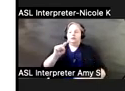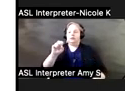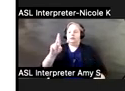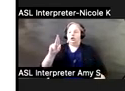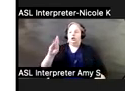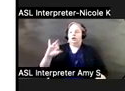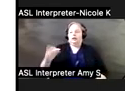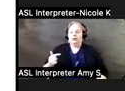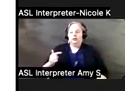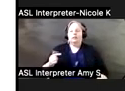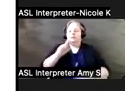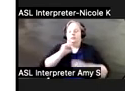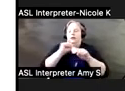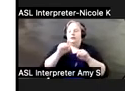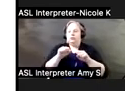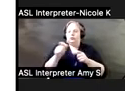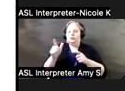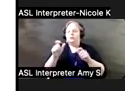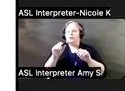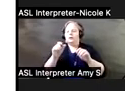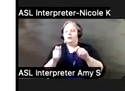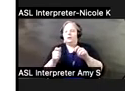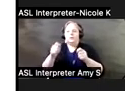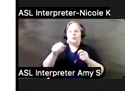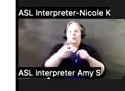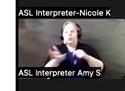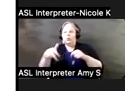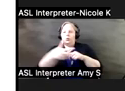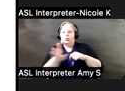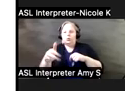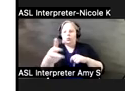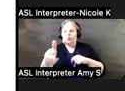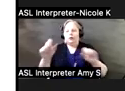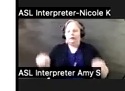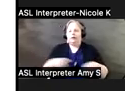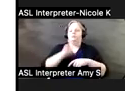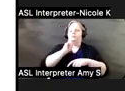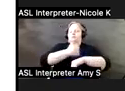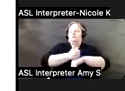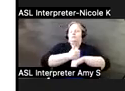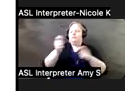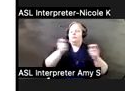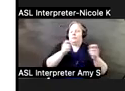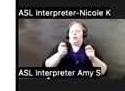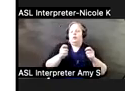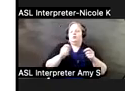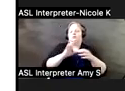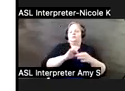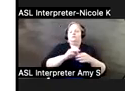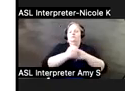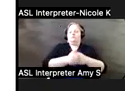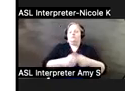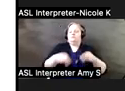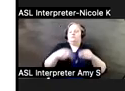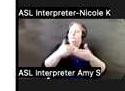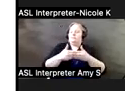to do little tiny movements in order to steer down a track when you're racing. So you want to mount these controls next to different muscle groups that have a lot of fine